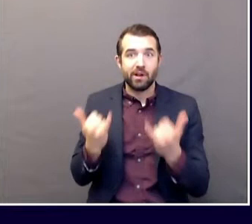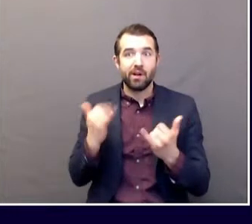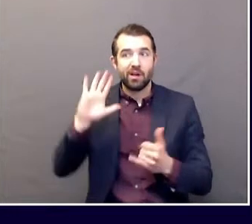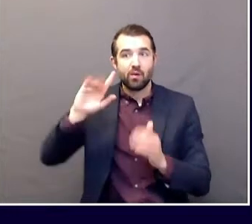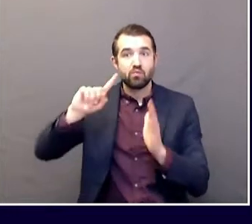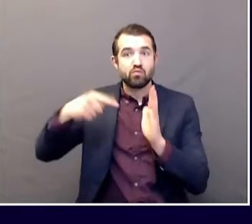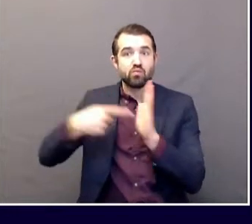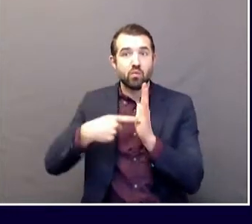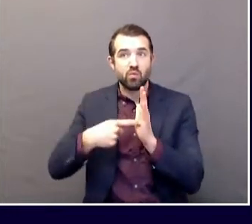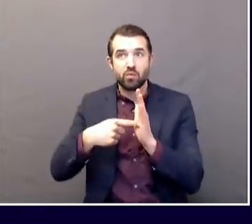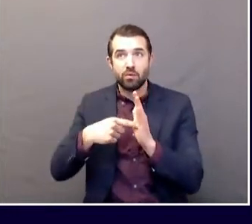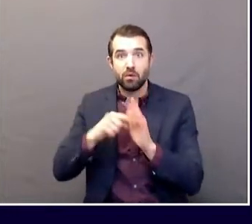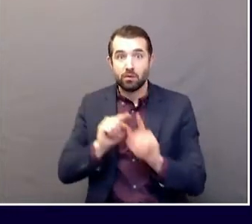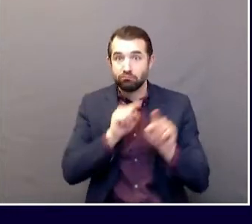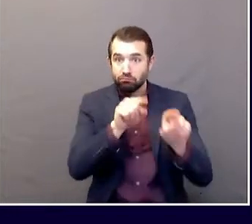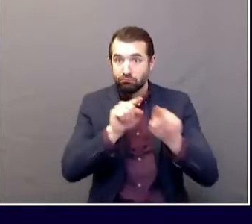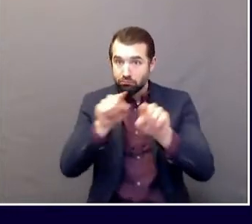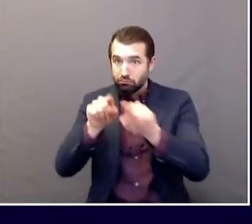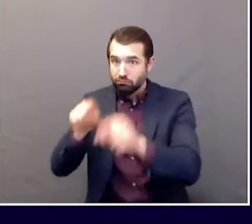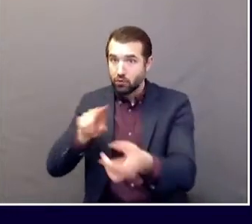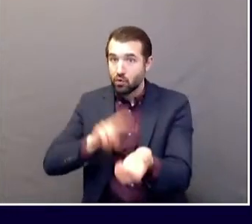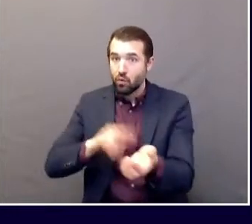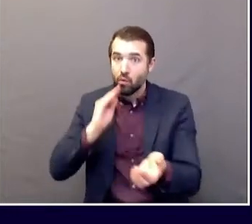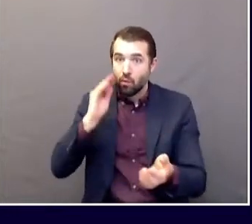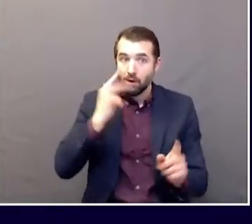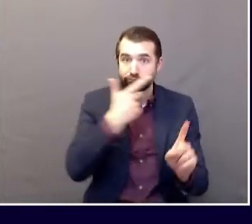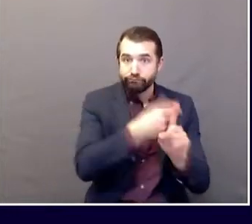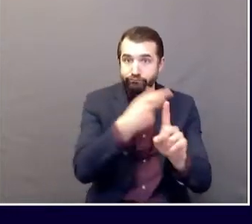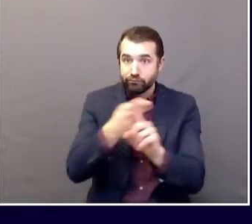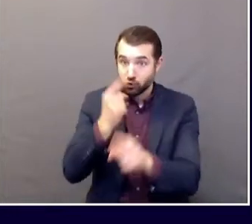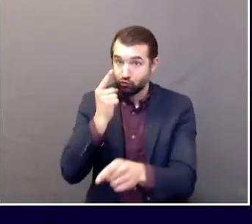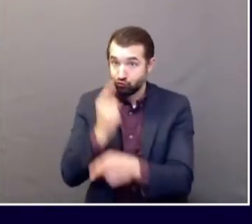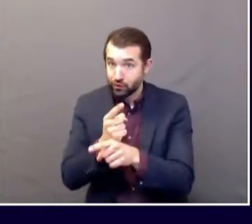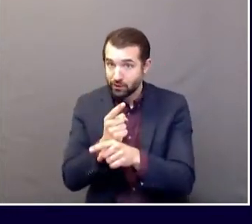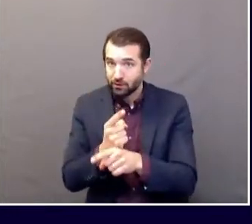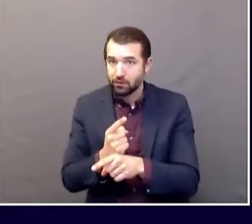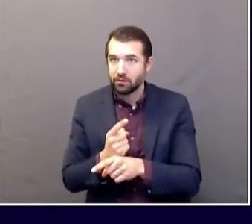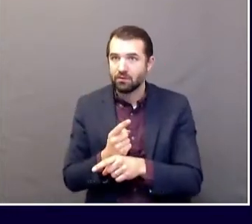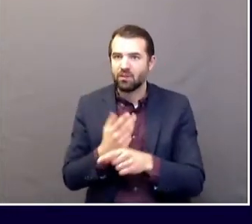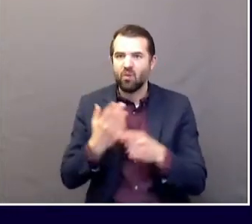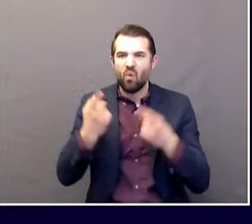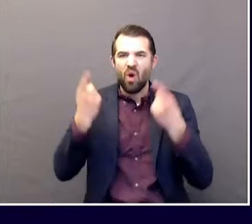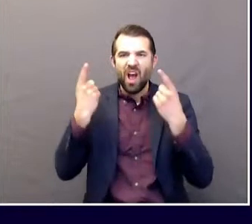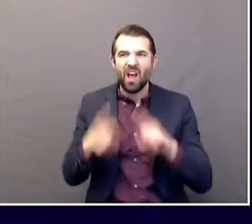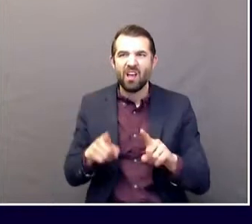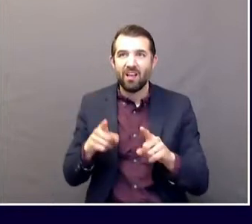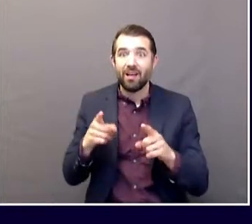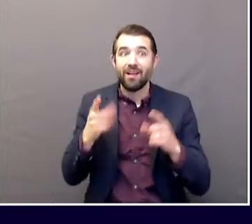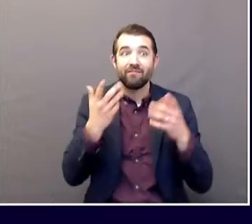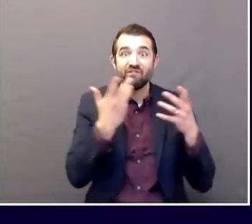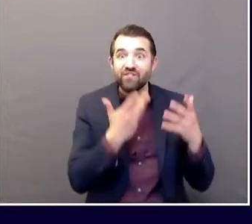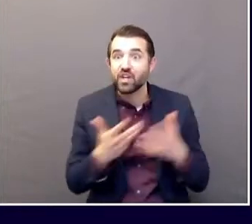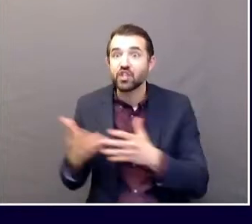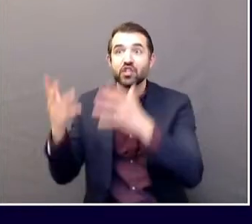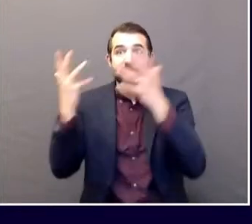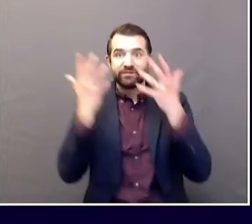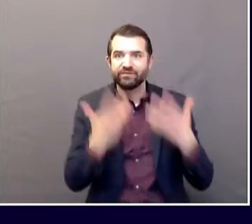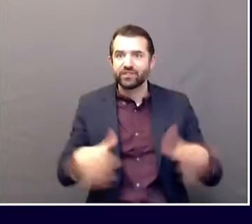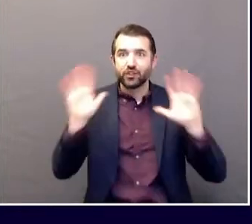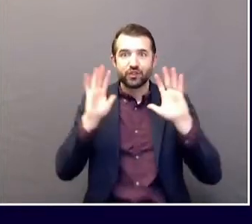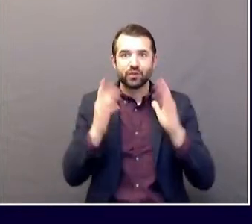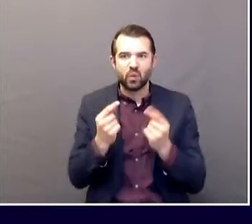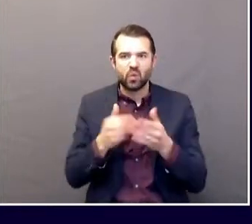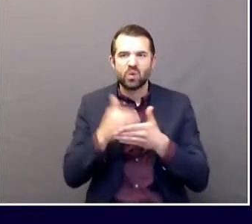do with them? I know that the companies had announced they were planning to start doing vaccines in their retail stores for those people who were eligible, and I wasn't sure where Maine stands with